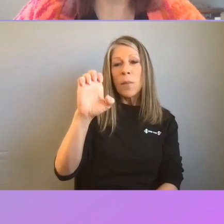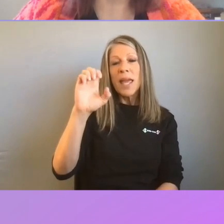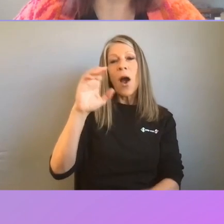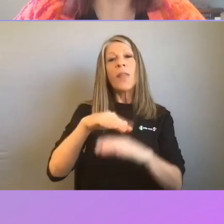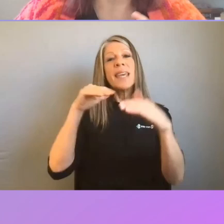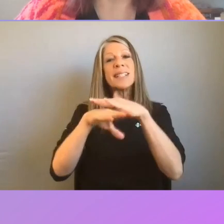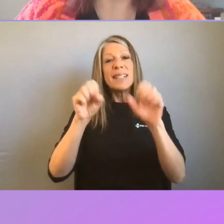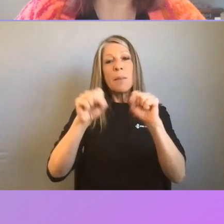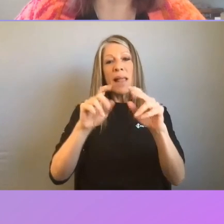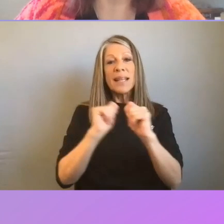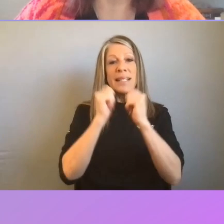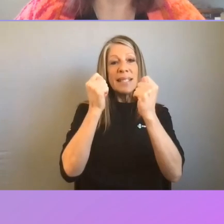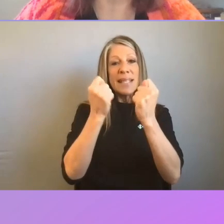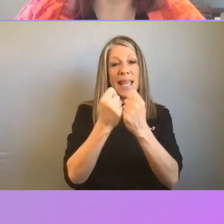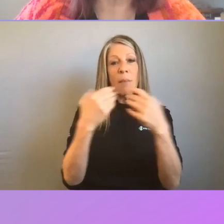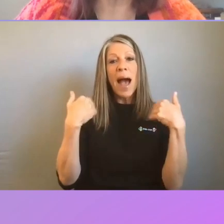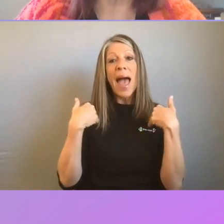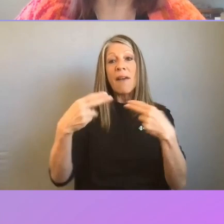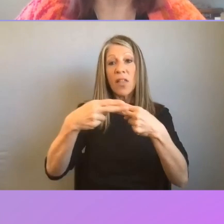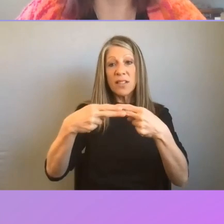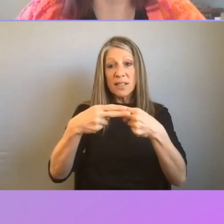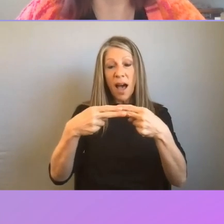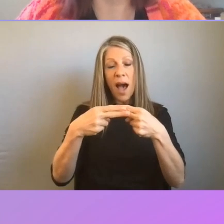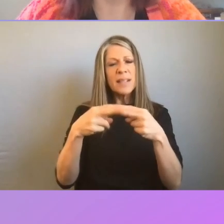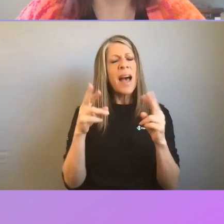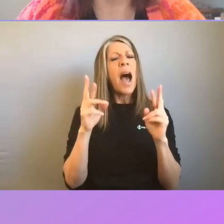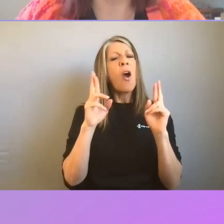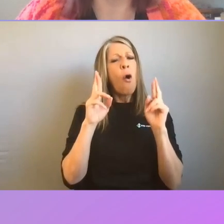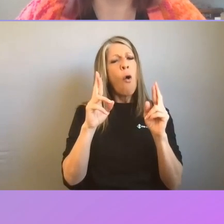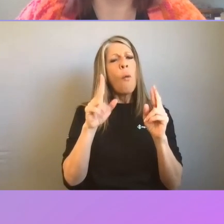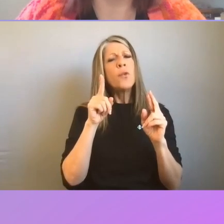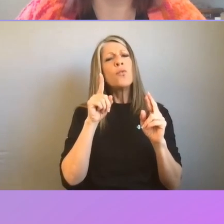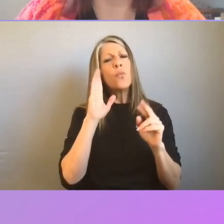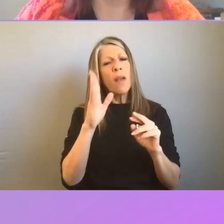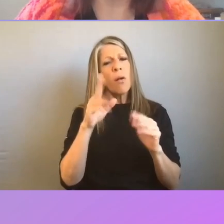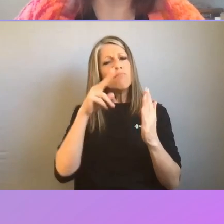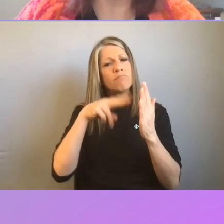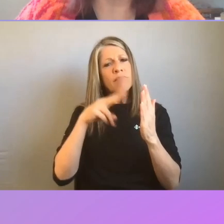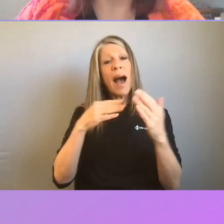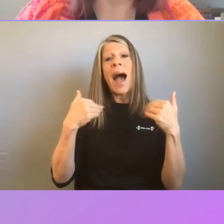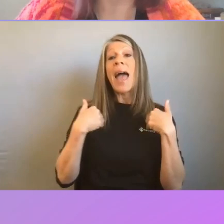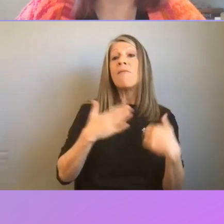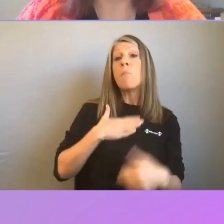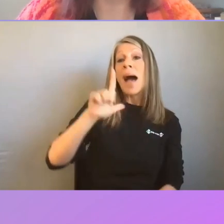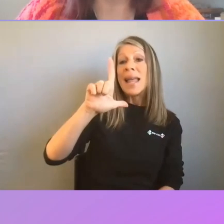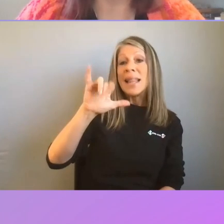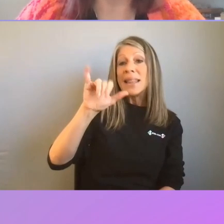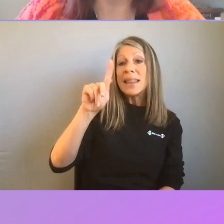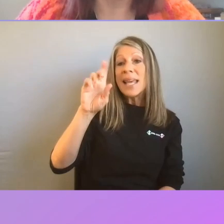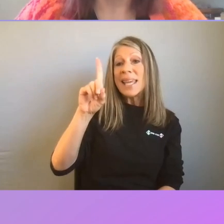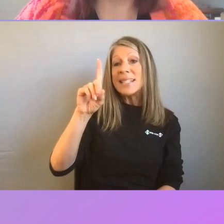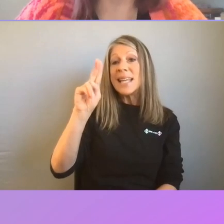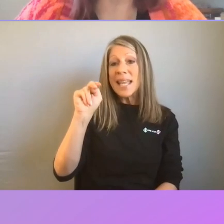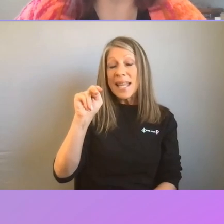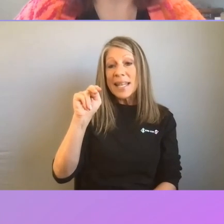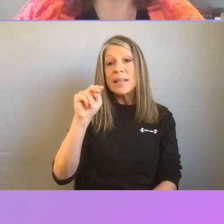And I have on these slides, which I really hope you'll take me up on. I have my LinkedIn profile that you can connect with